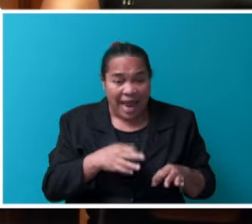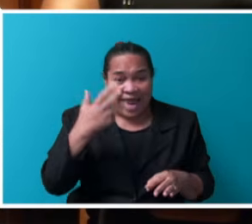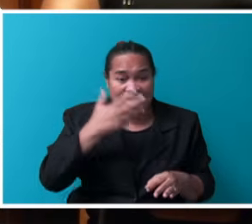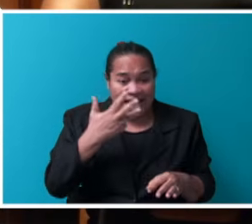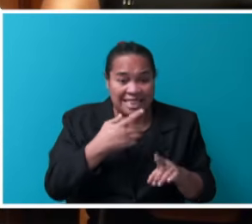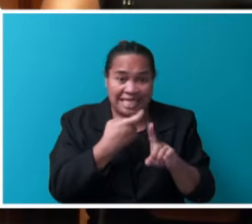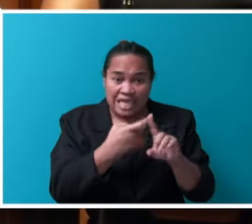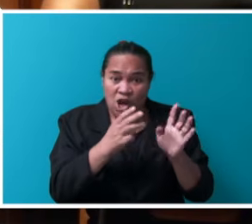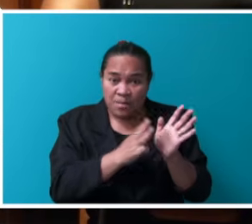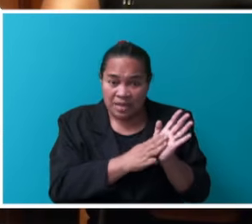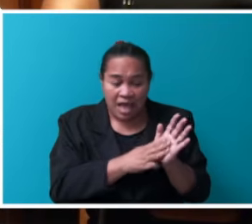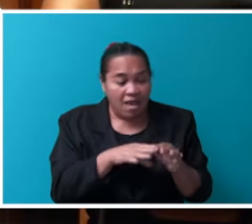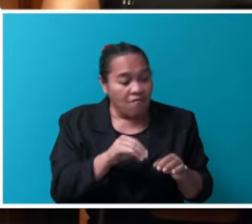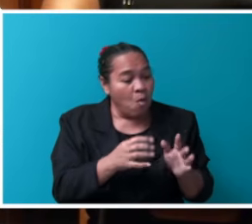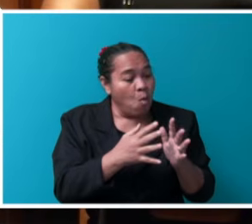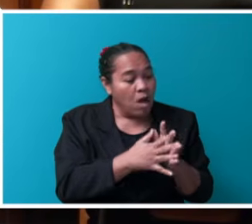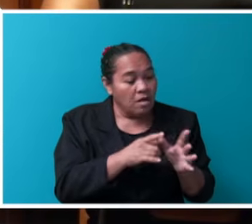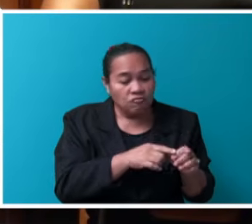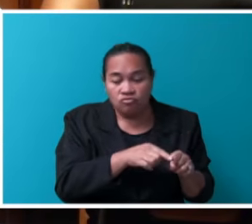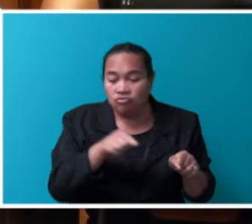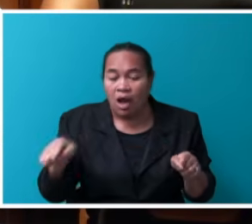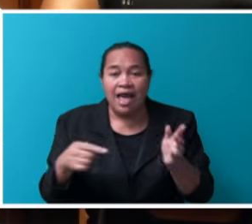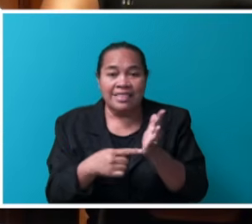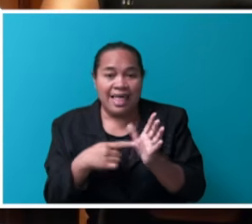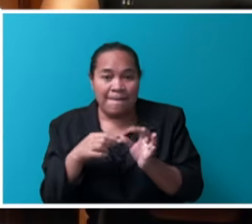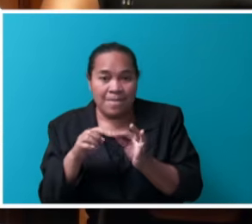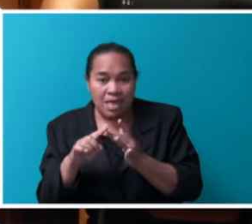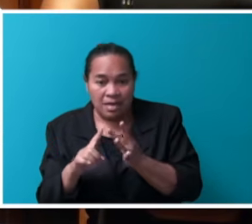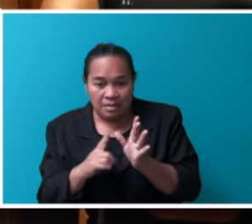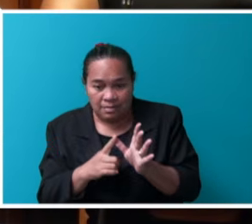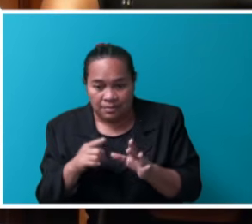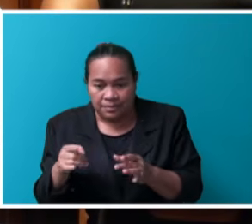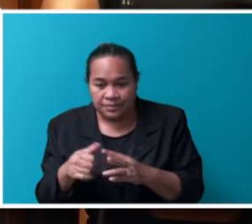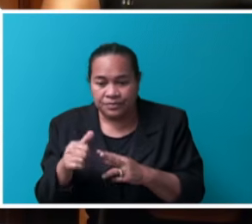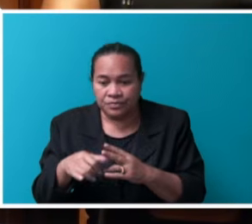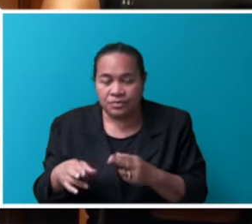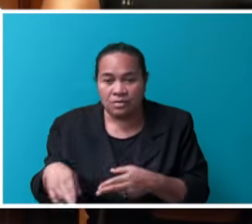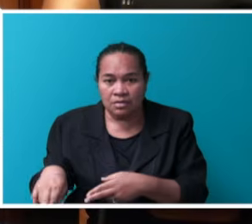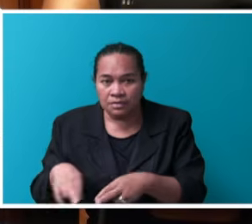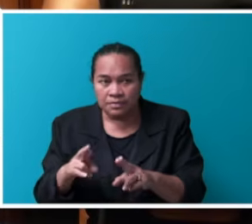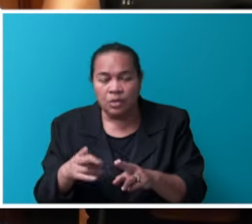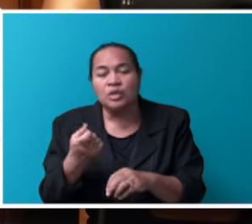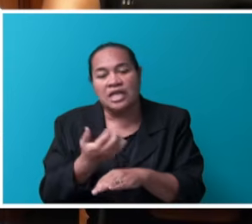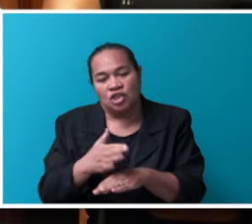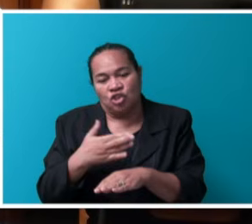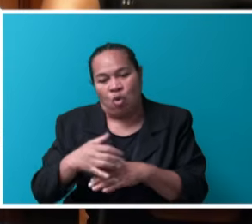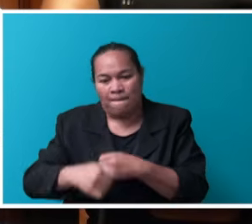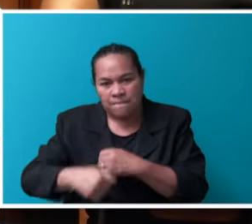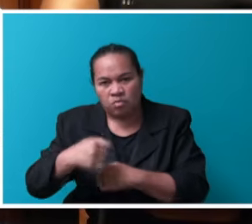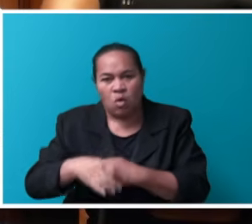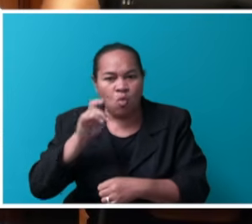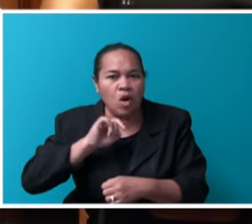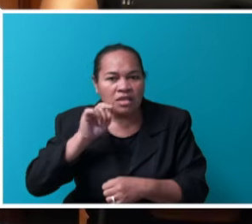main extension from Wailebu to Tambia along the Cross Island Road will be undertaken with a new water pump station and the